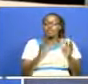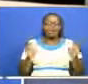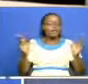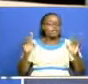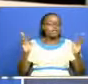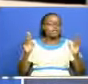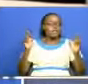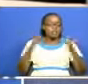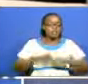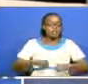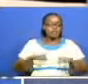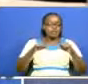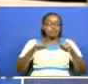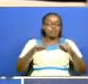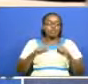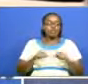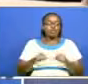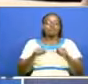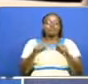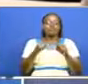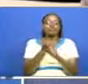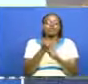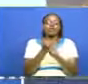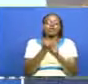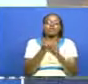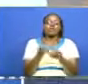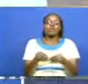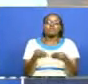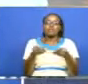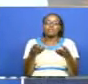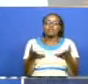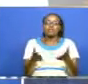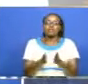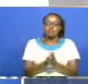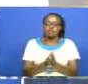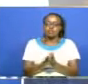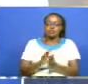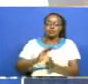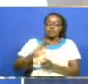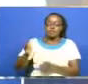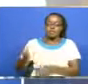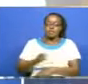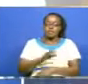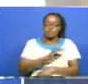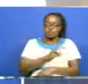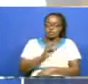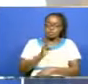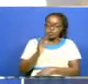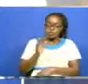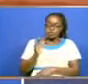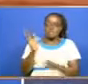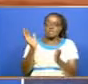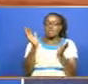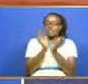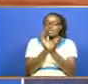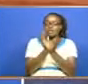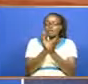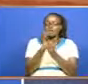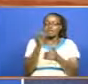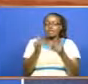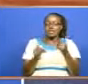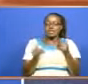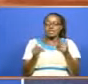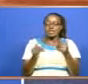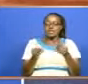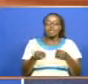is able to continue with the work. The county commissioner said though the stadium was supposed to be completed and